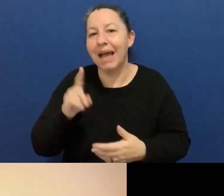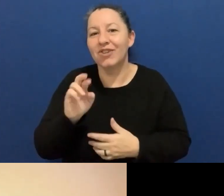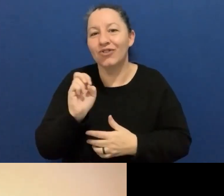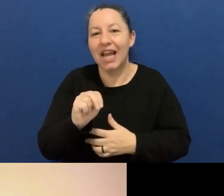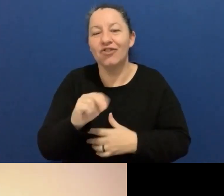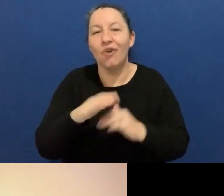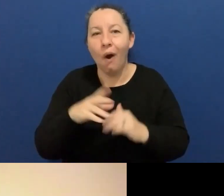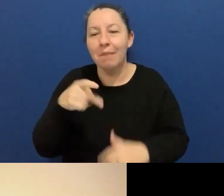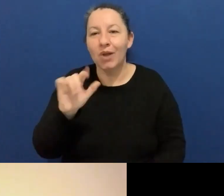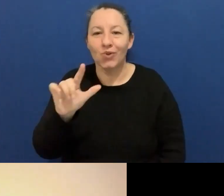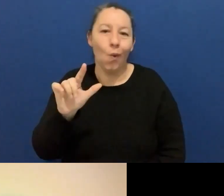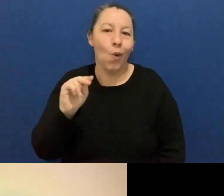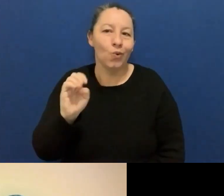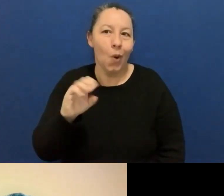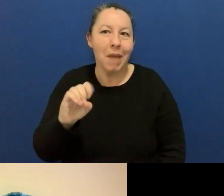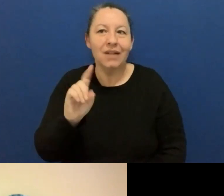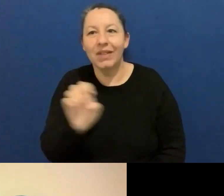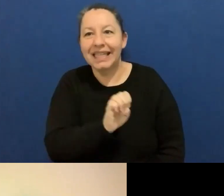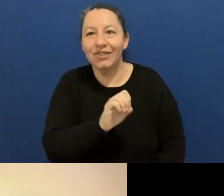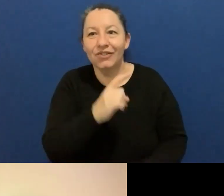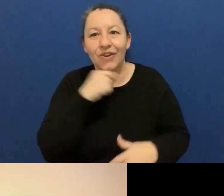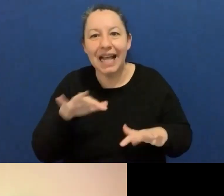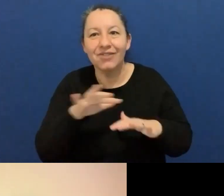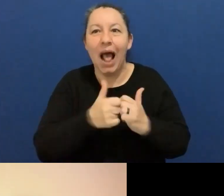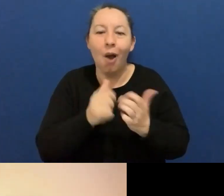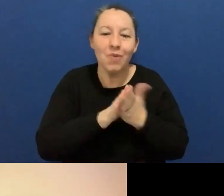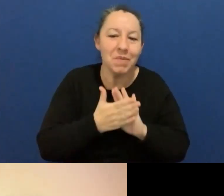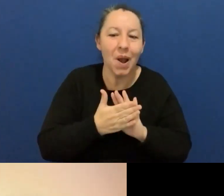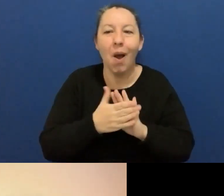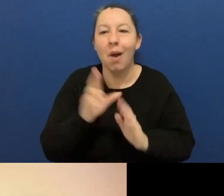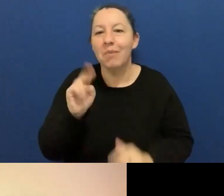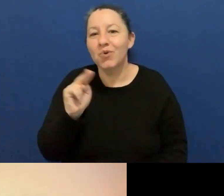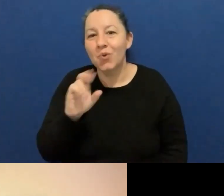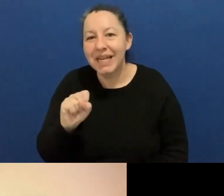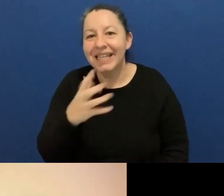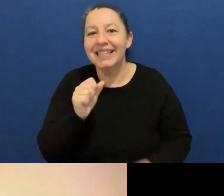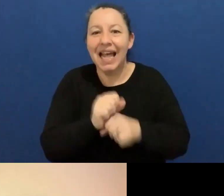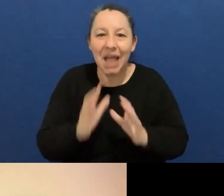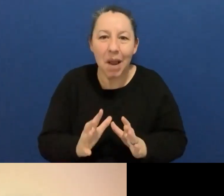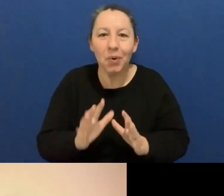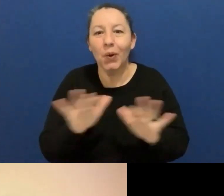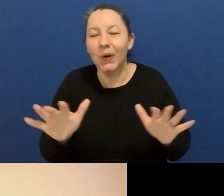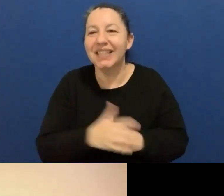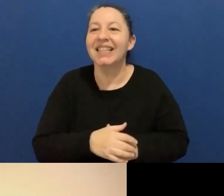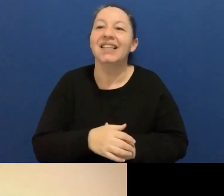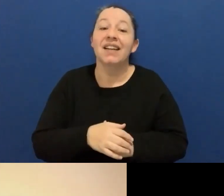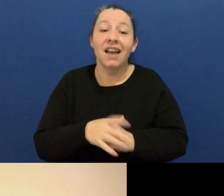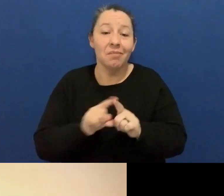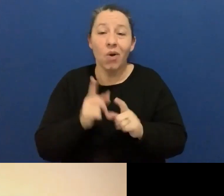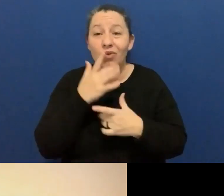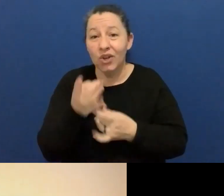Eastern Desert and how they become Nubians and laborers in before. And I also am very interested